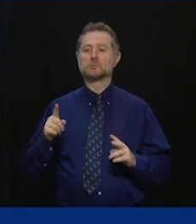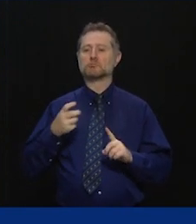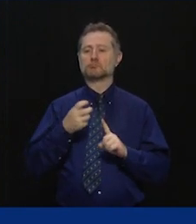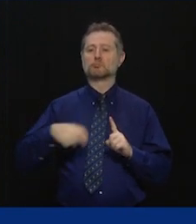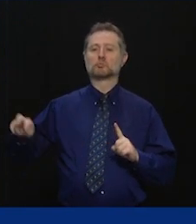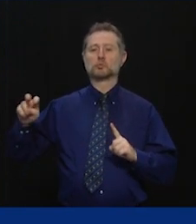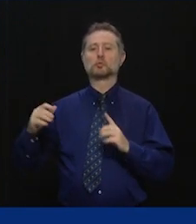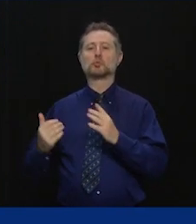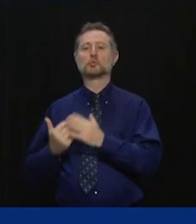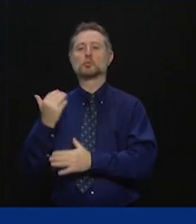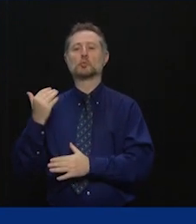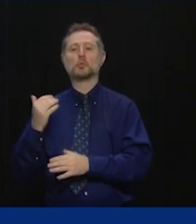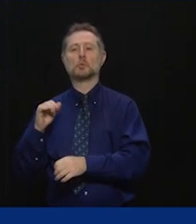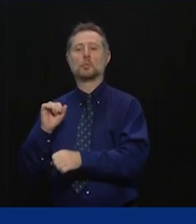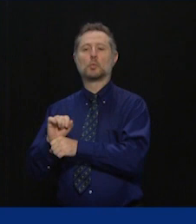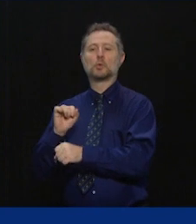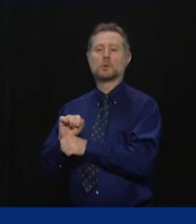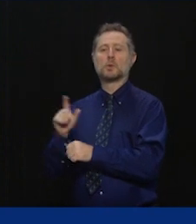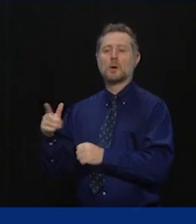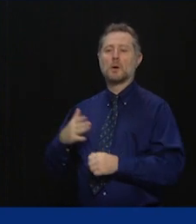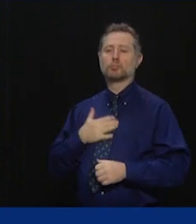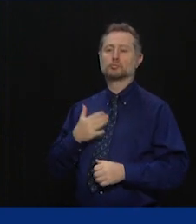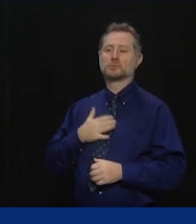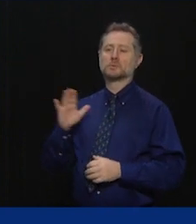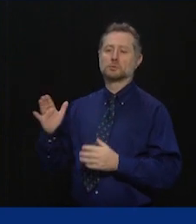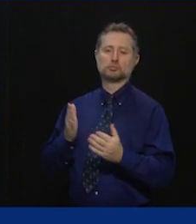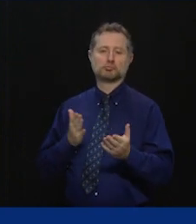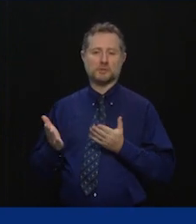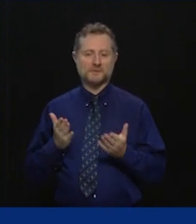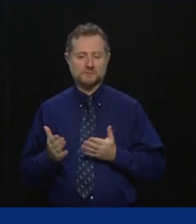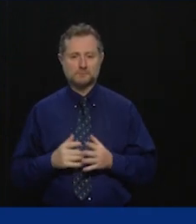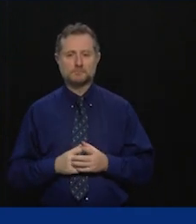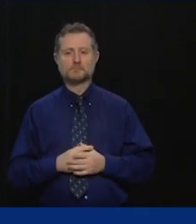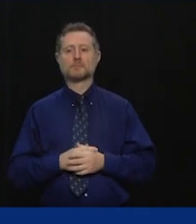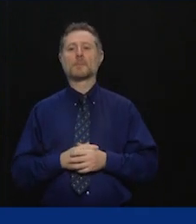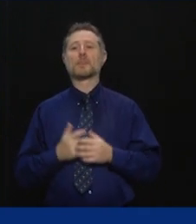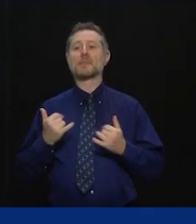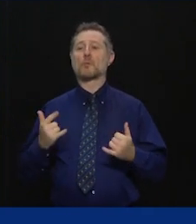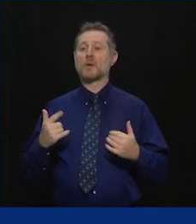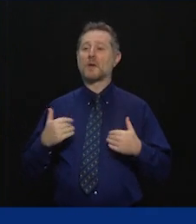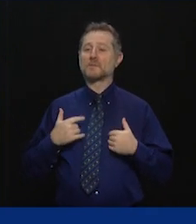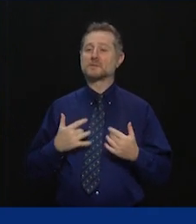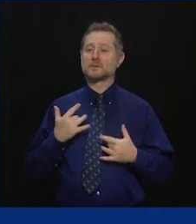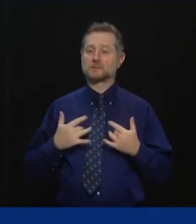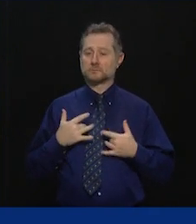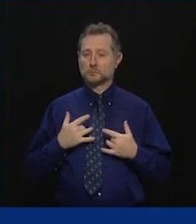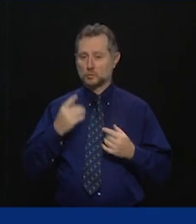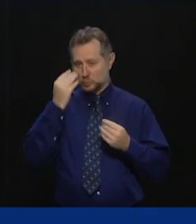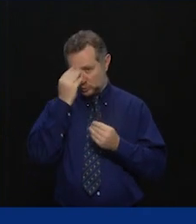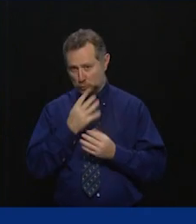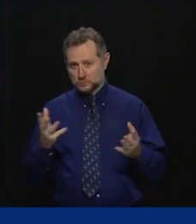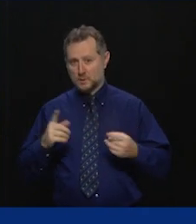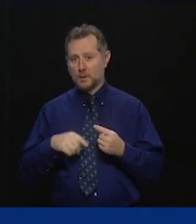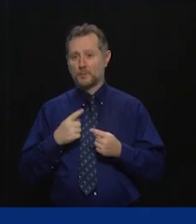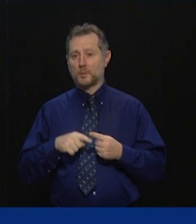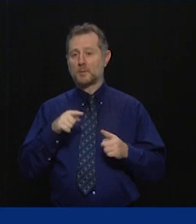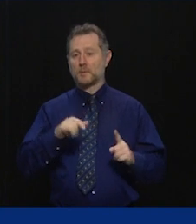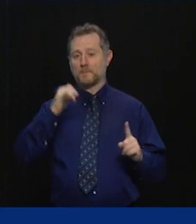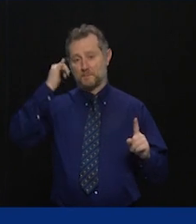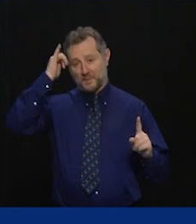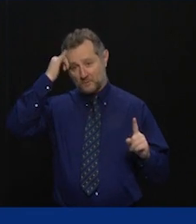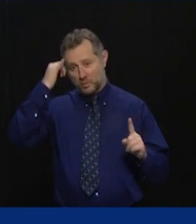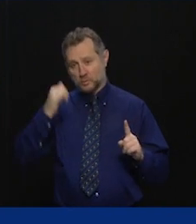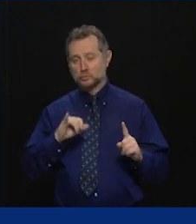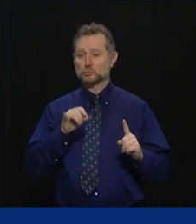ventures, and I appreciate, again, his service. With that, we have exciting news about the Buffalo Bills, the Jets, the Giants, the tickets,